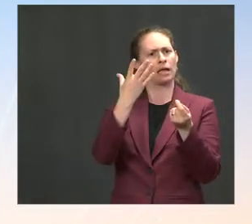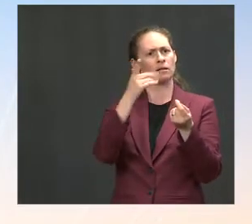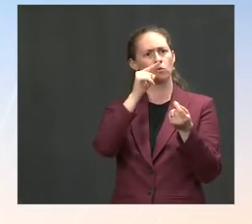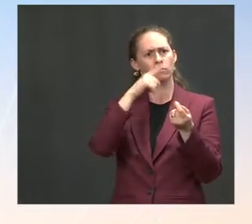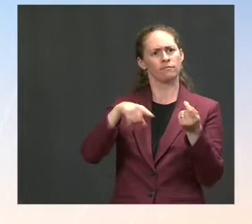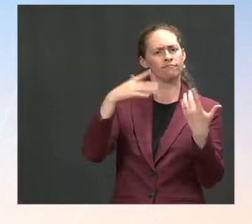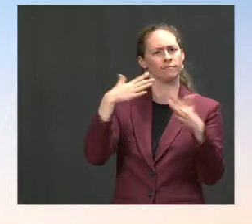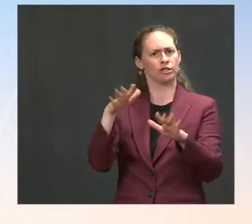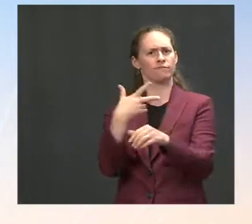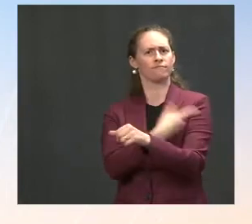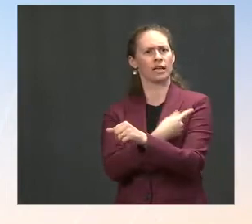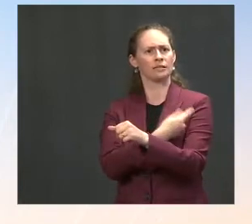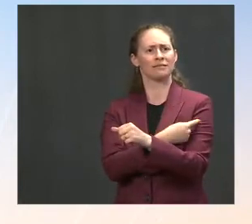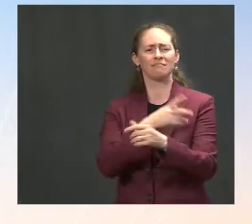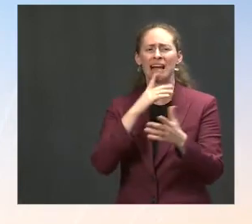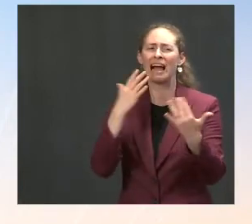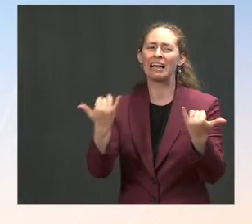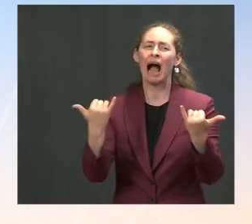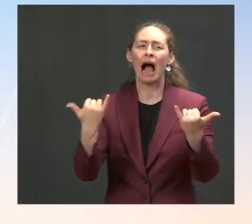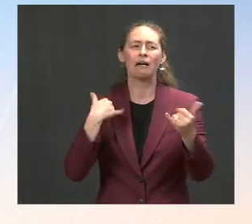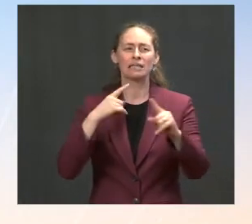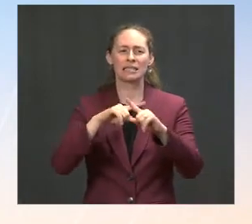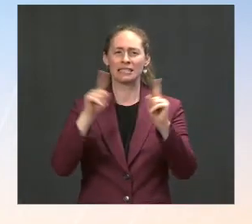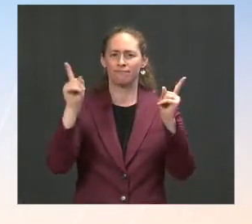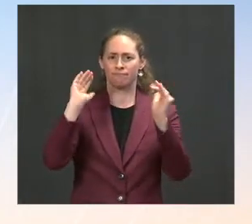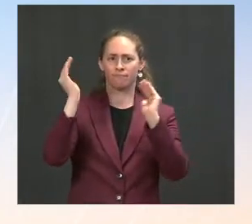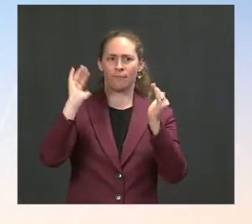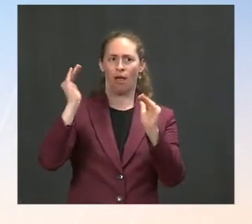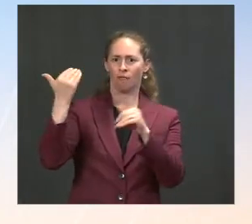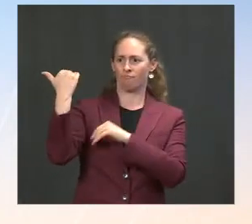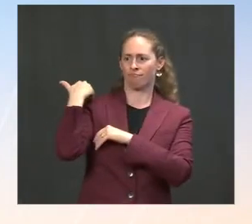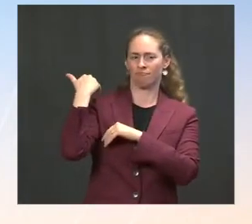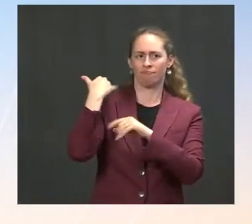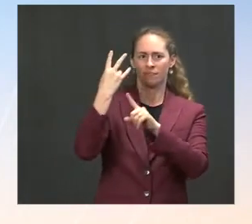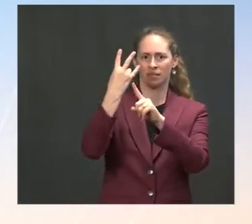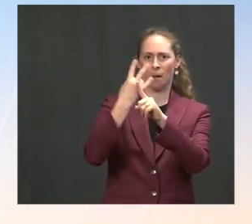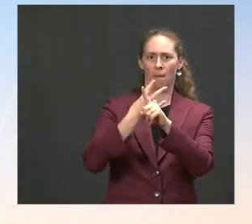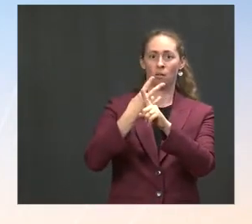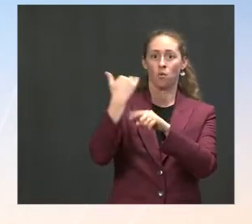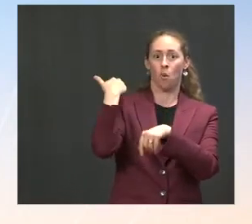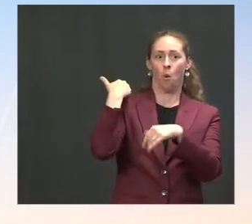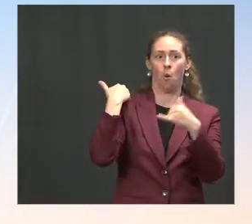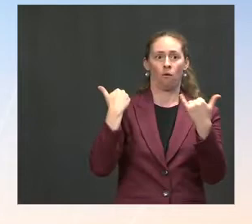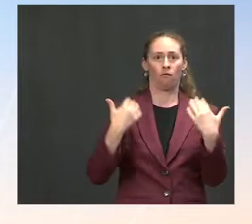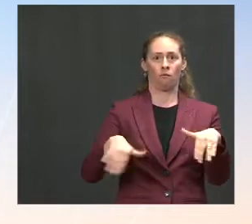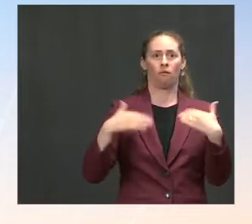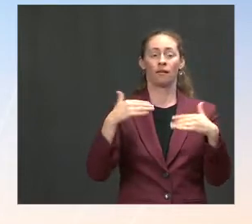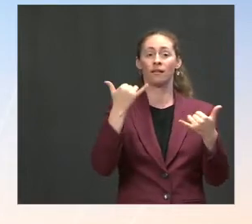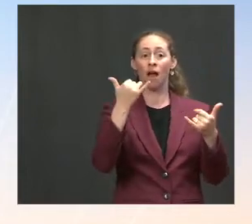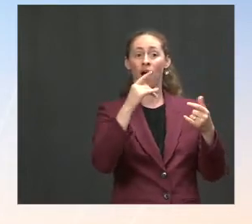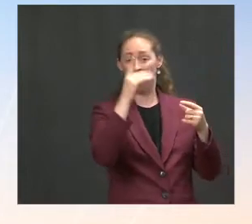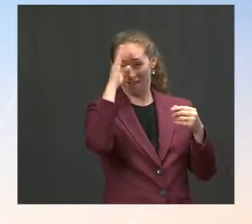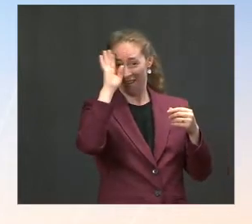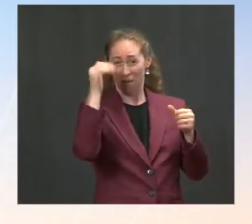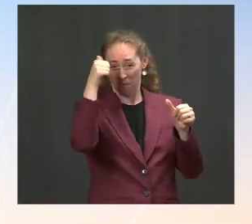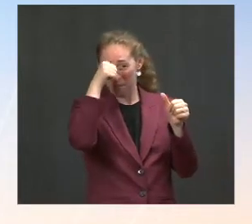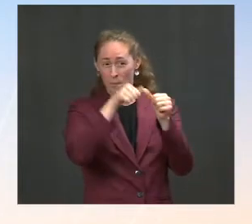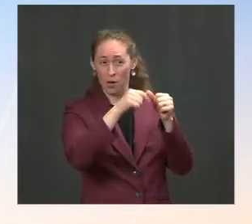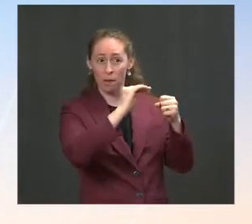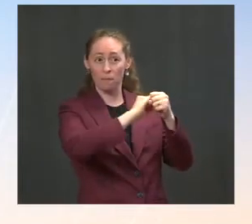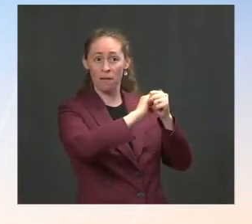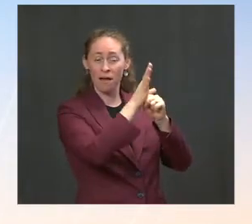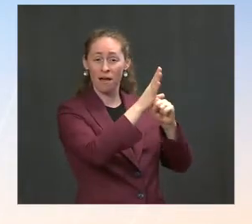first we're in a very different place than we were 6 to 7 months ago as it relates to the virus. And as many medical experts have